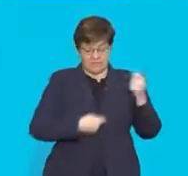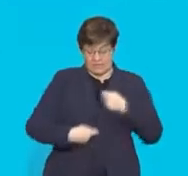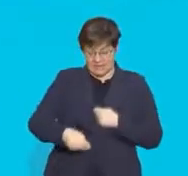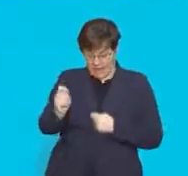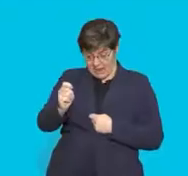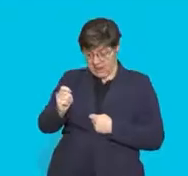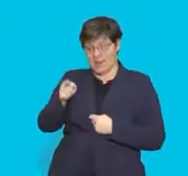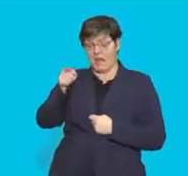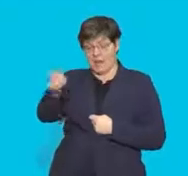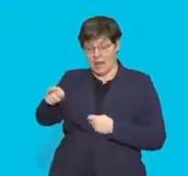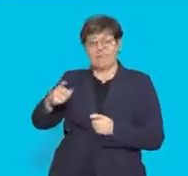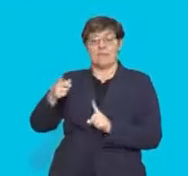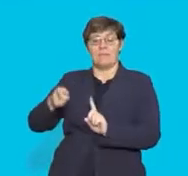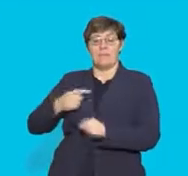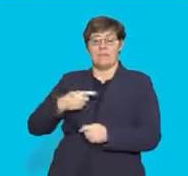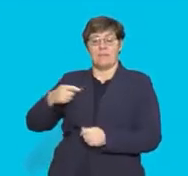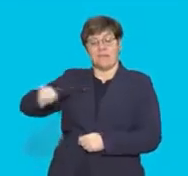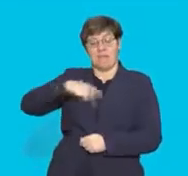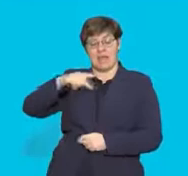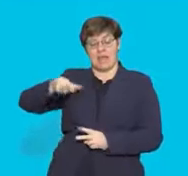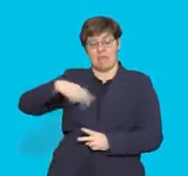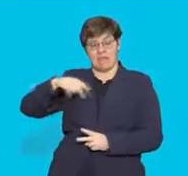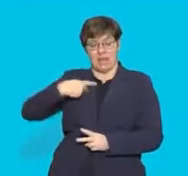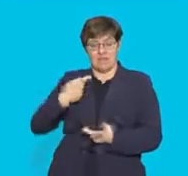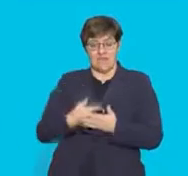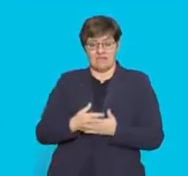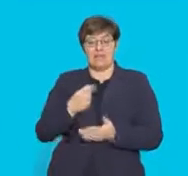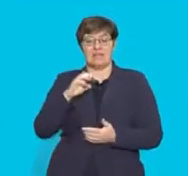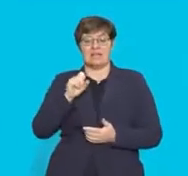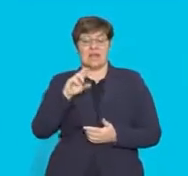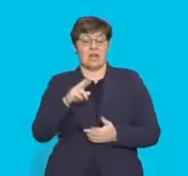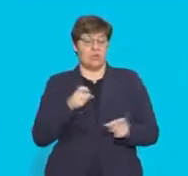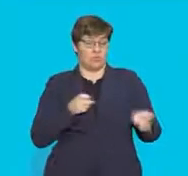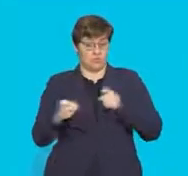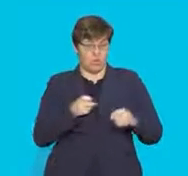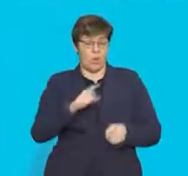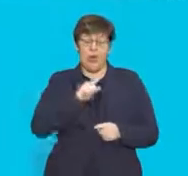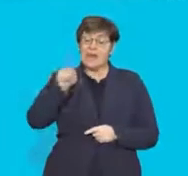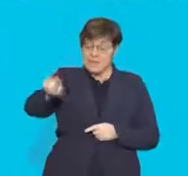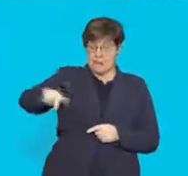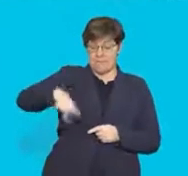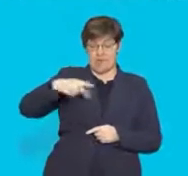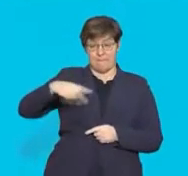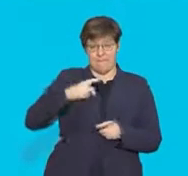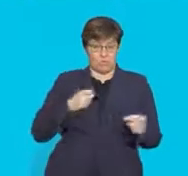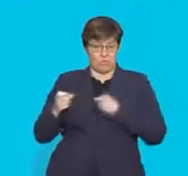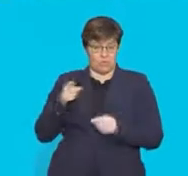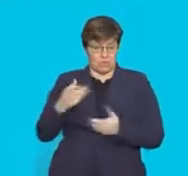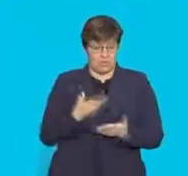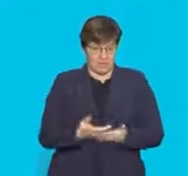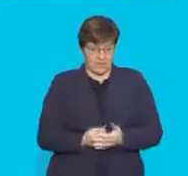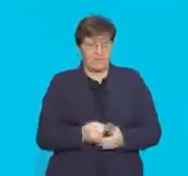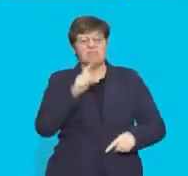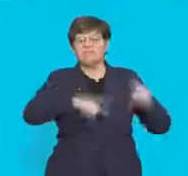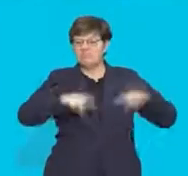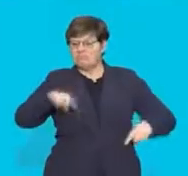debtor. Therefore, you have debtor's control coming in. I'm just showing you the various ways in which